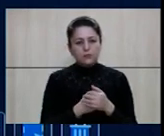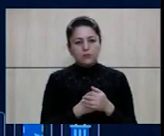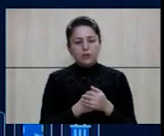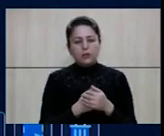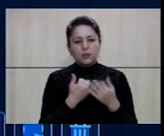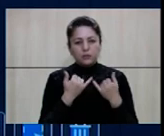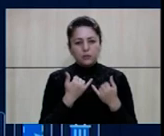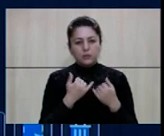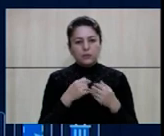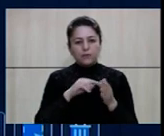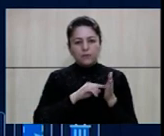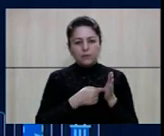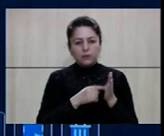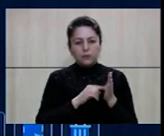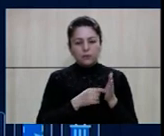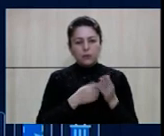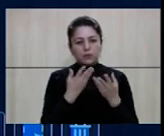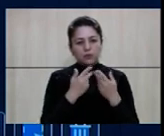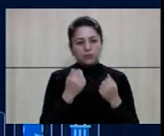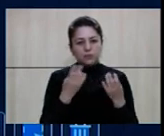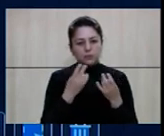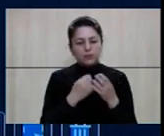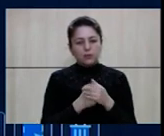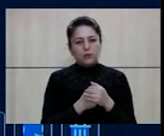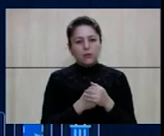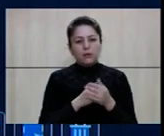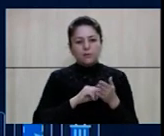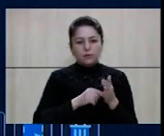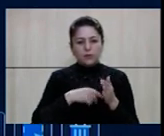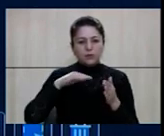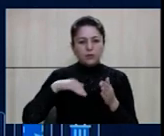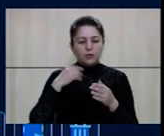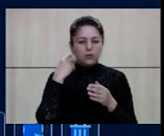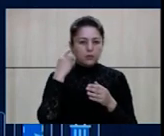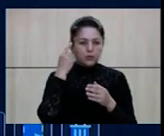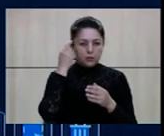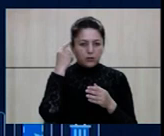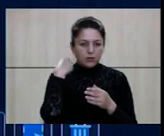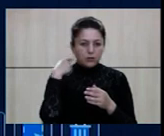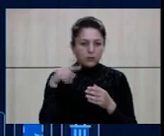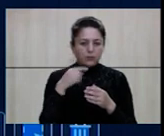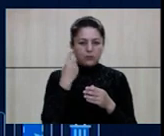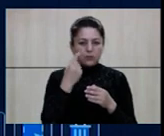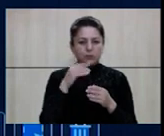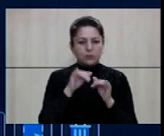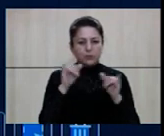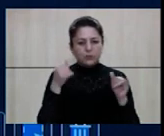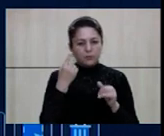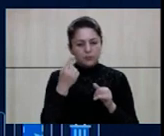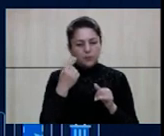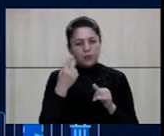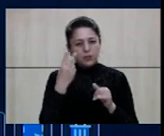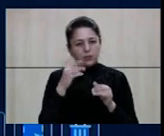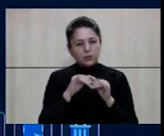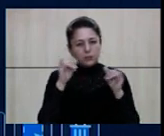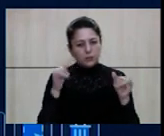Endi esa virgullarni sanab chiqishimiz kerak, ya'ni virguldan keyingi raqamlarni. Birinchi ko'paytuvchida bitta, ikkinchi ko'paytuvchida